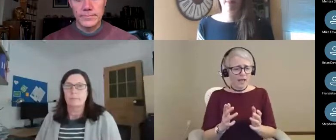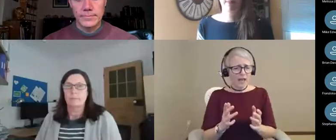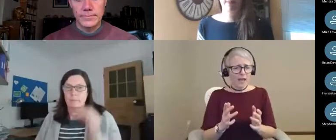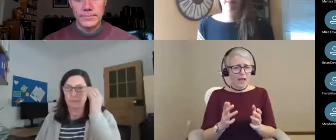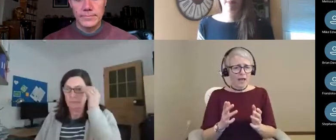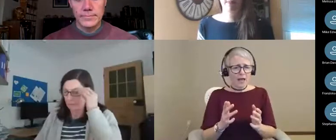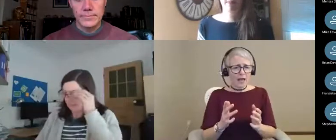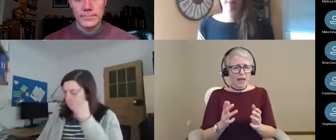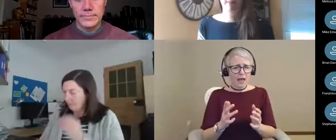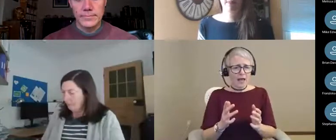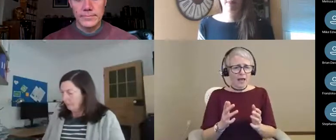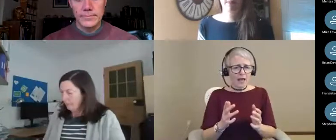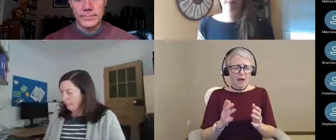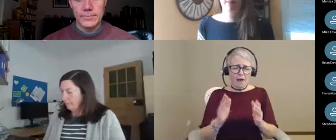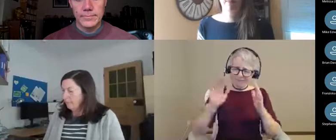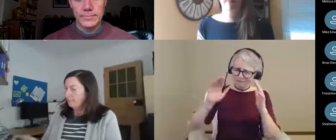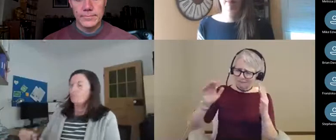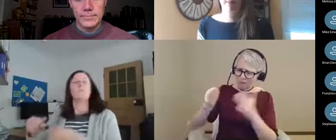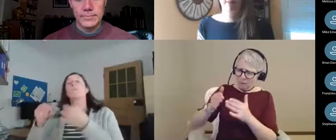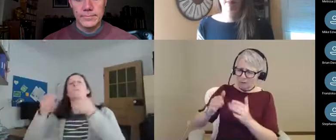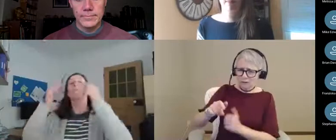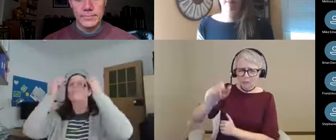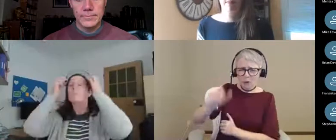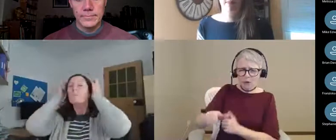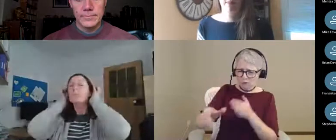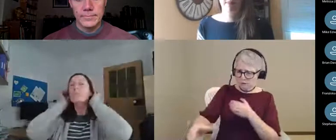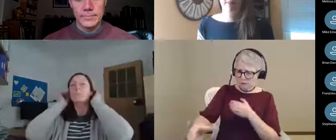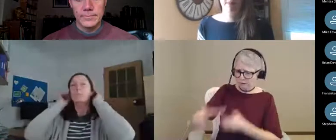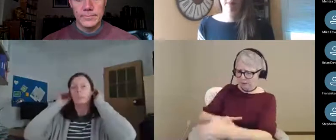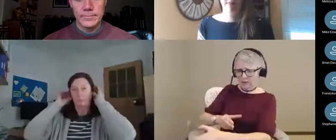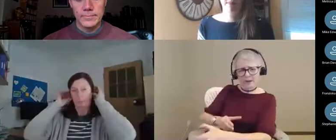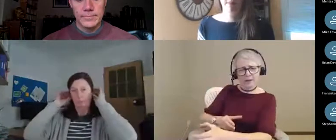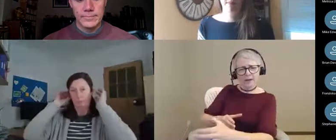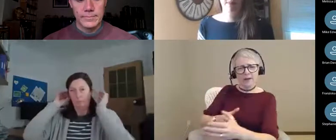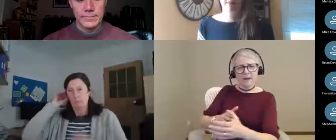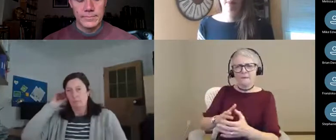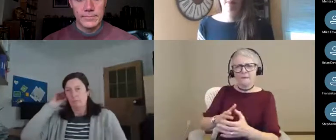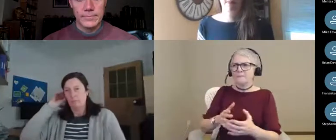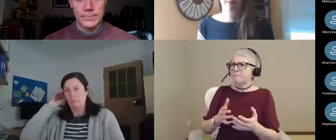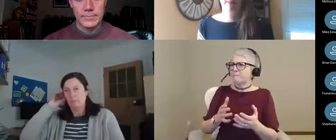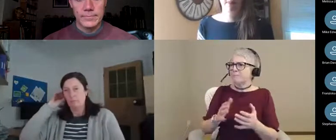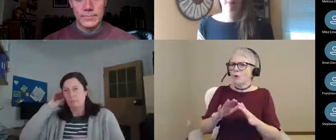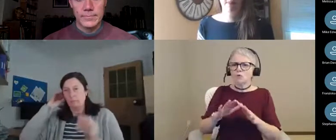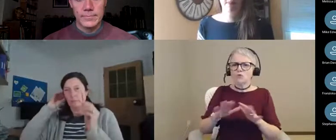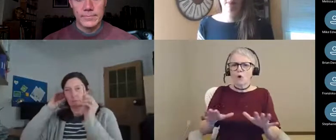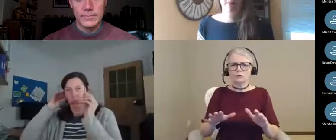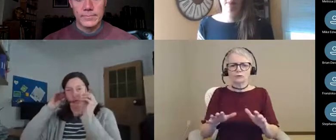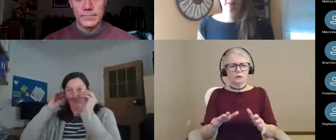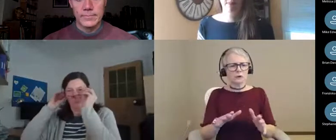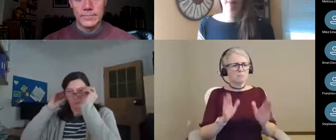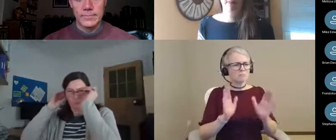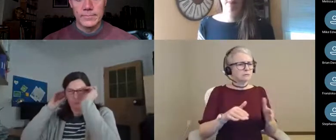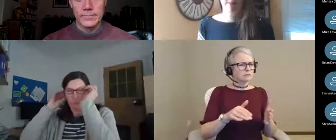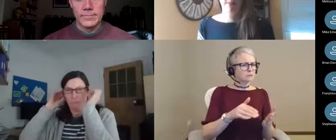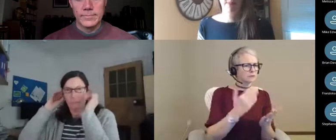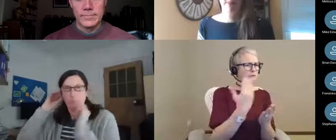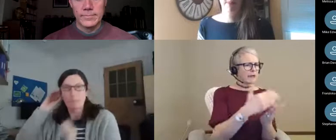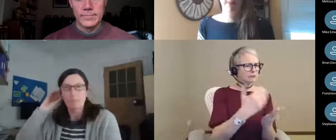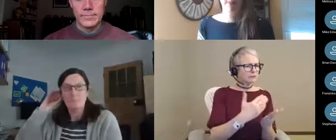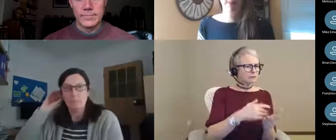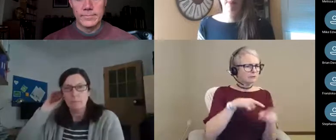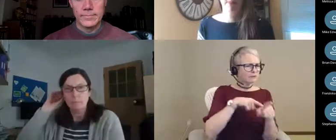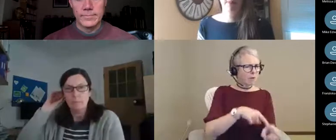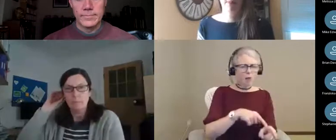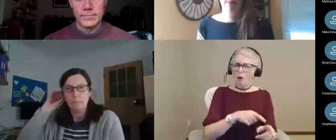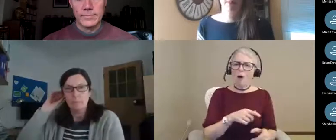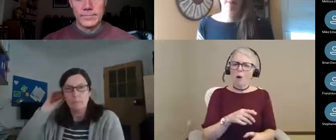really person-centered mindset and not just focusing on meeting accessibility standards, but also